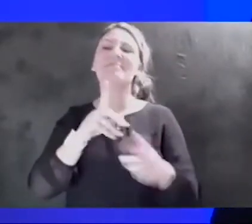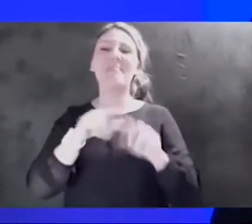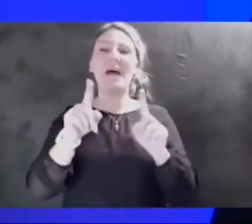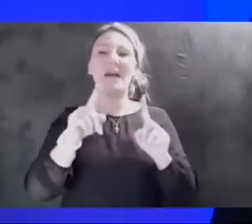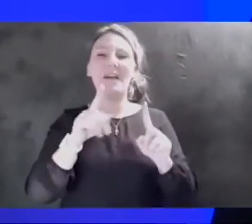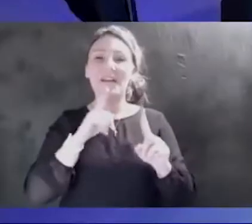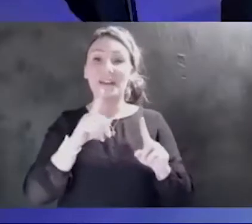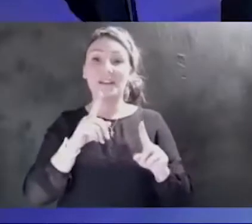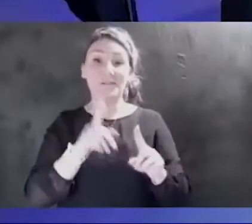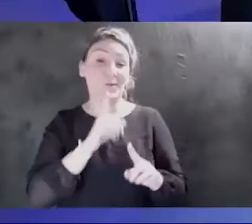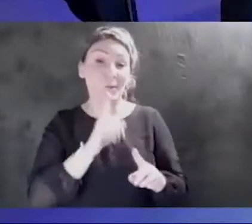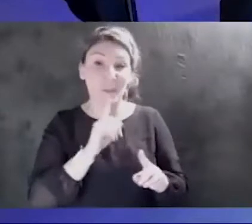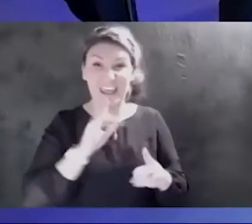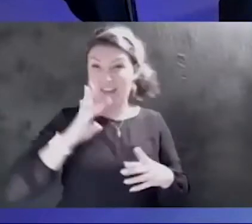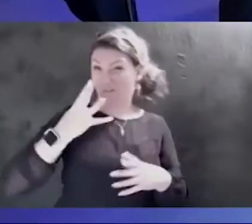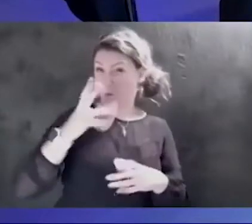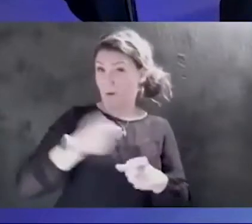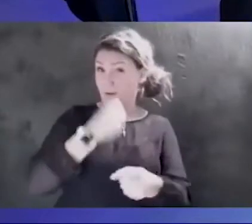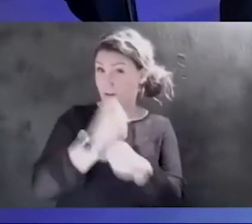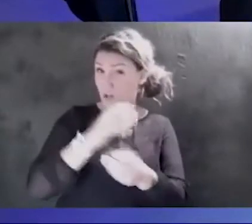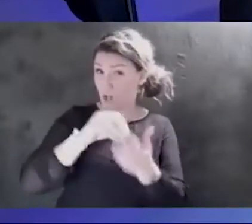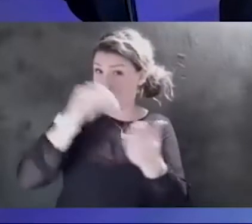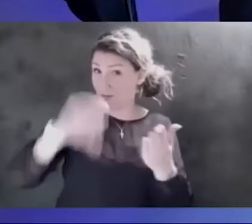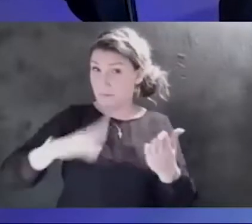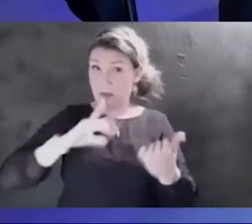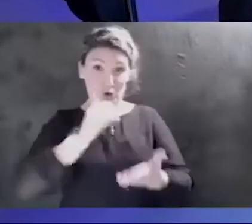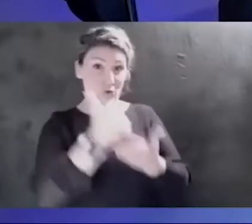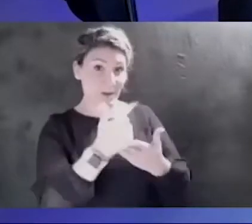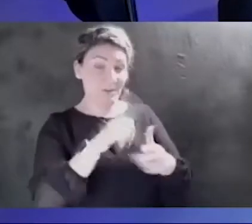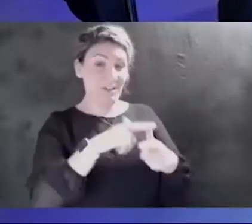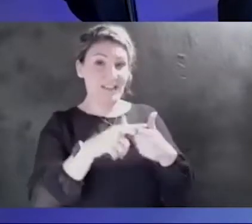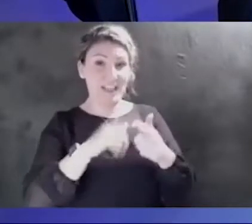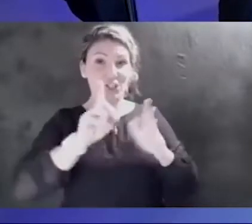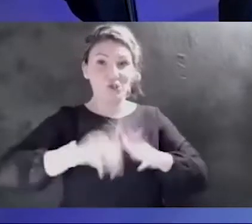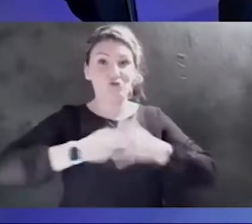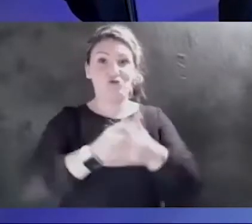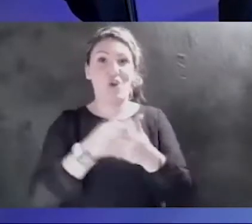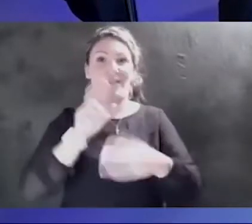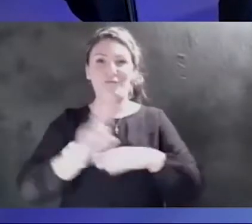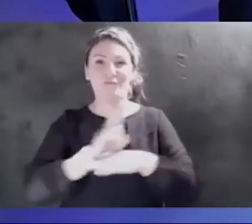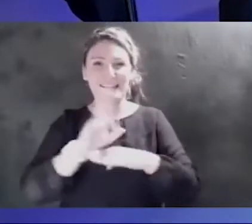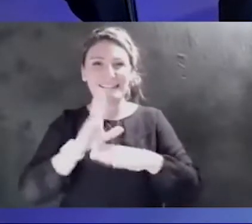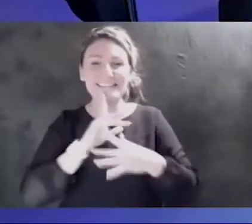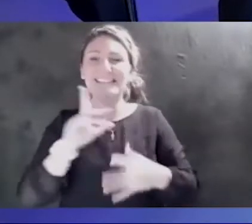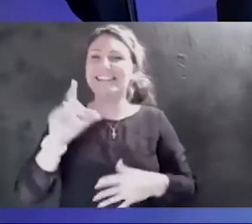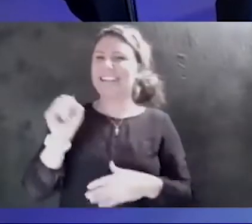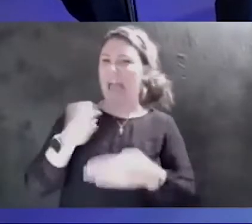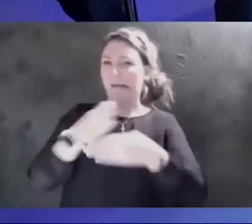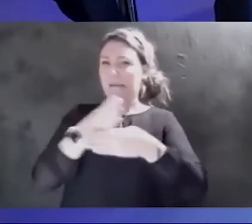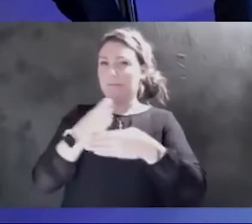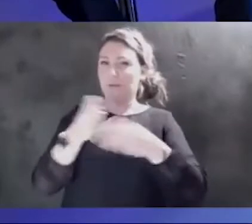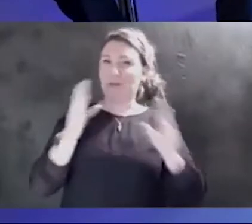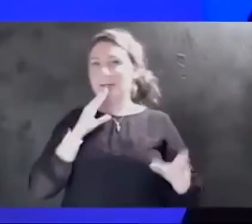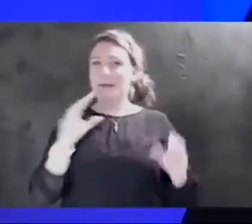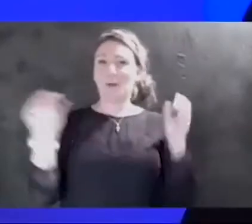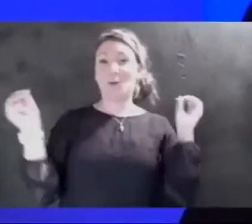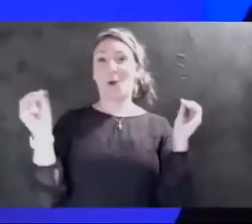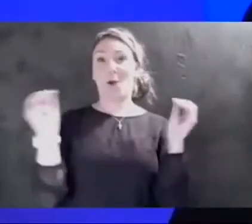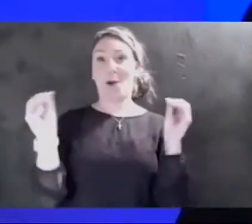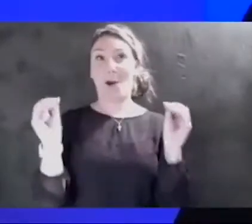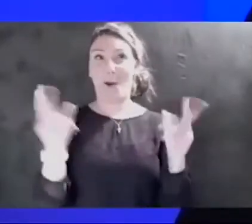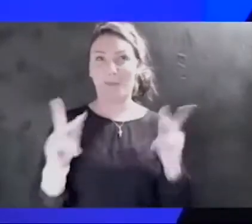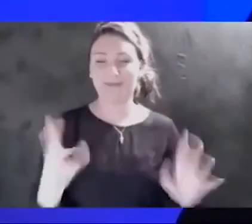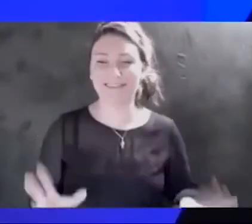students, and they may have been graduated from being a fourth-year student and started residence, so they were sort of like... they were in between. They were nomads or something. Yeah, exactly. Yeah.